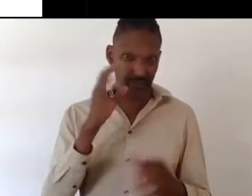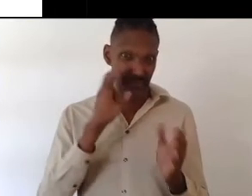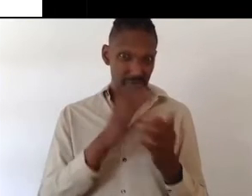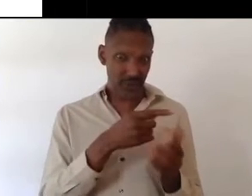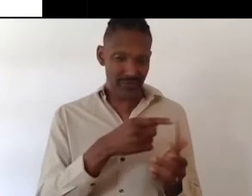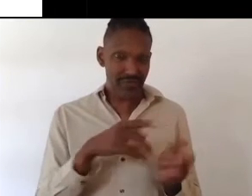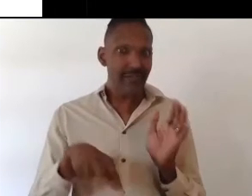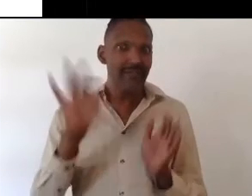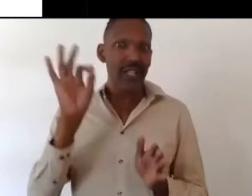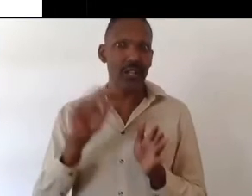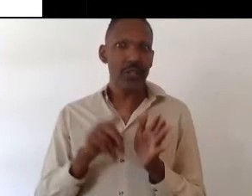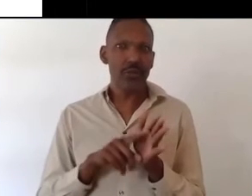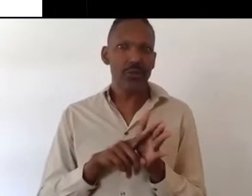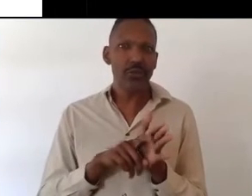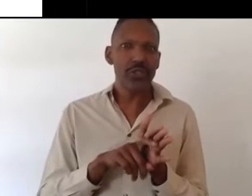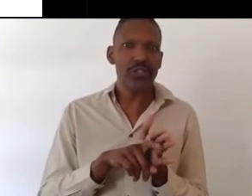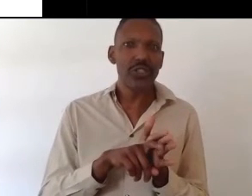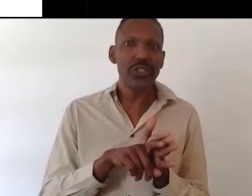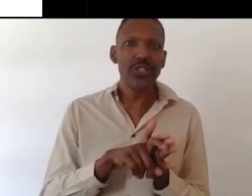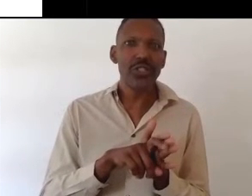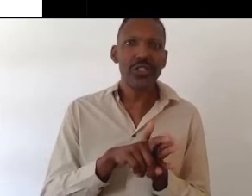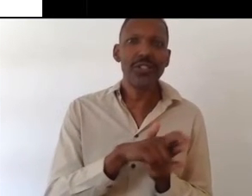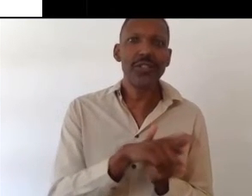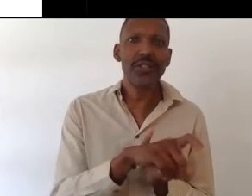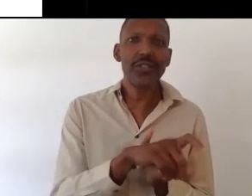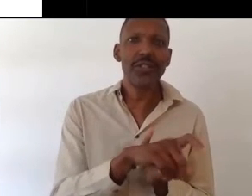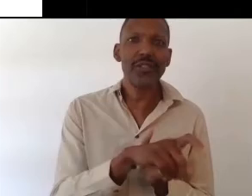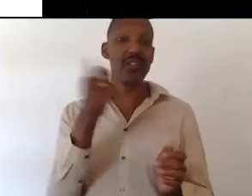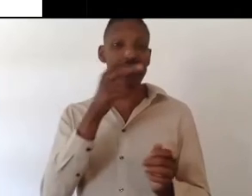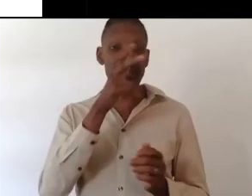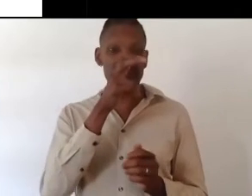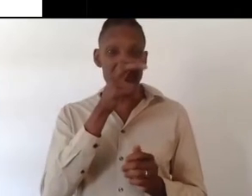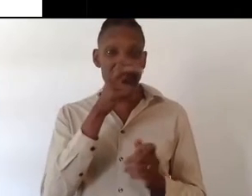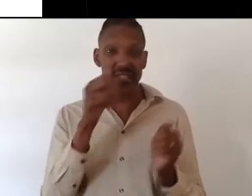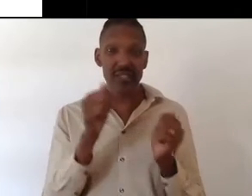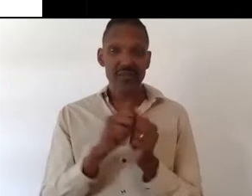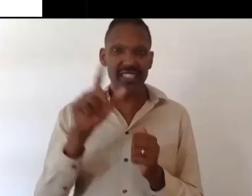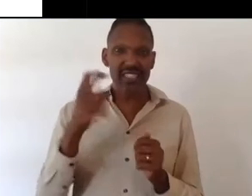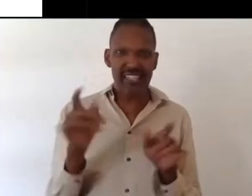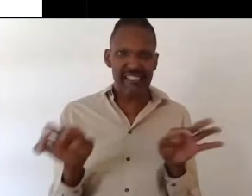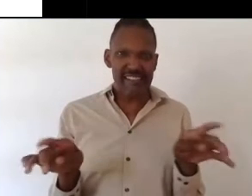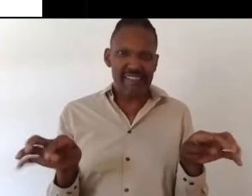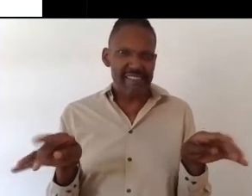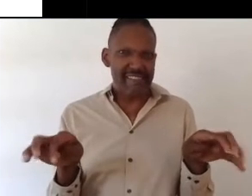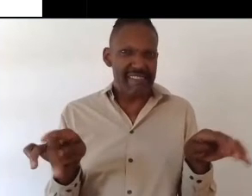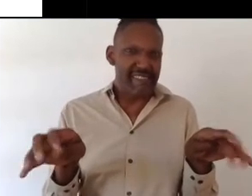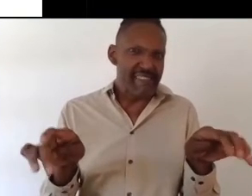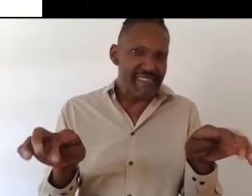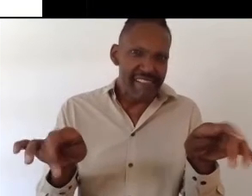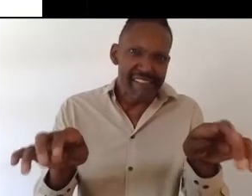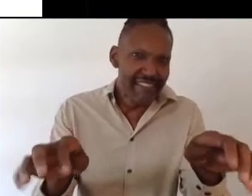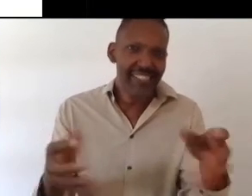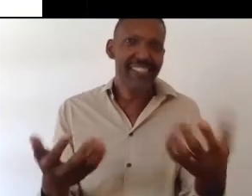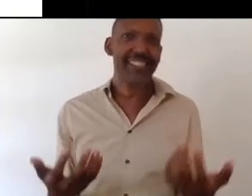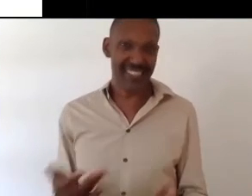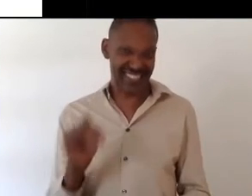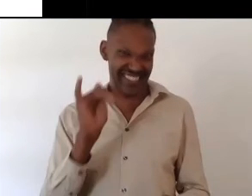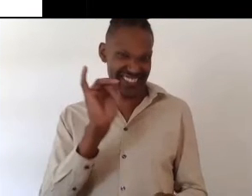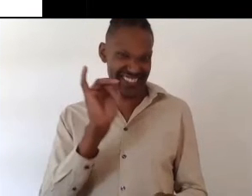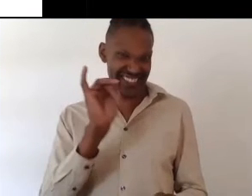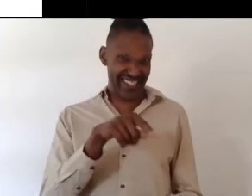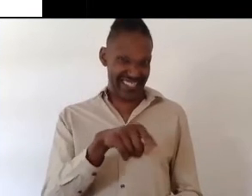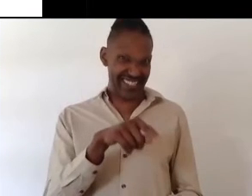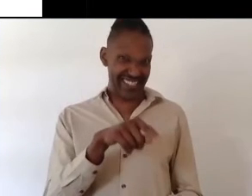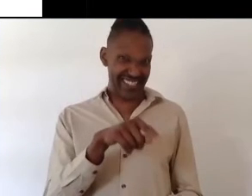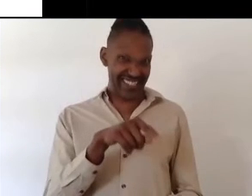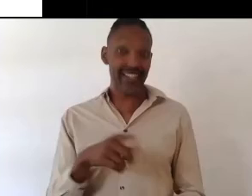So we created a theme and an investigation all around bugs, and we were comparing different types of bugs, and